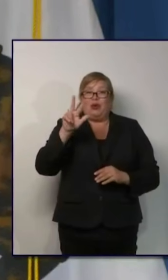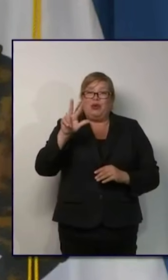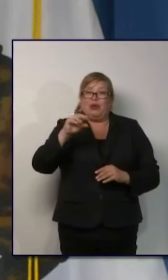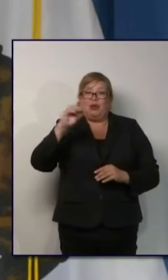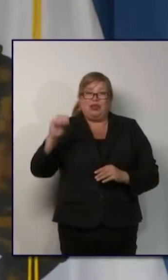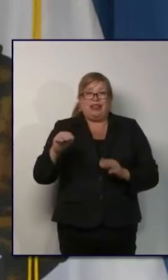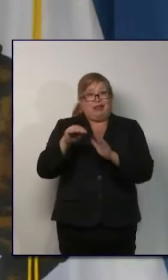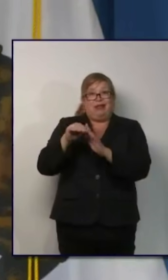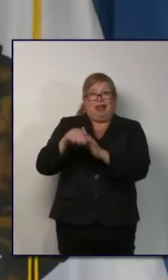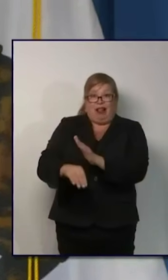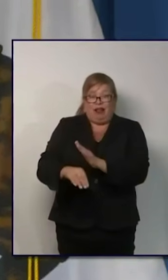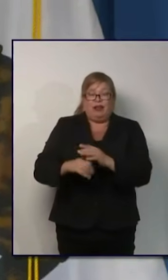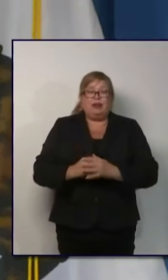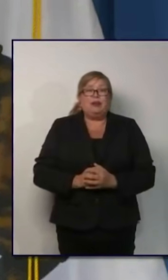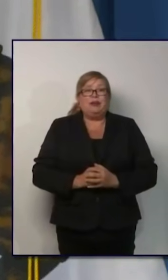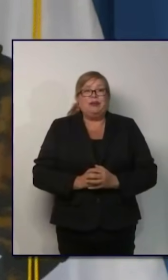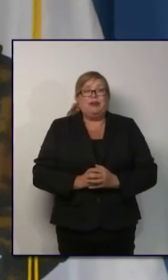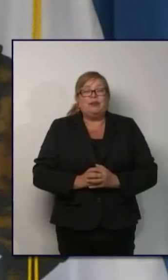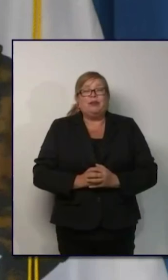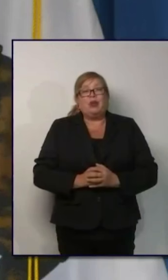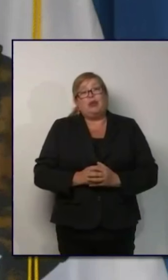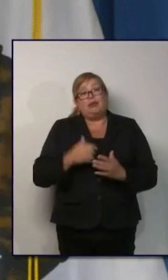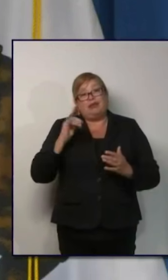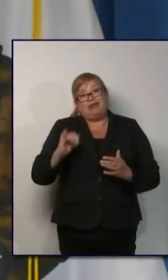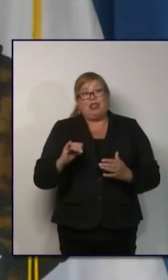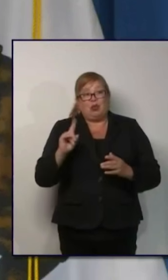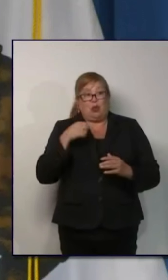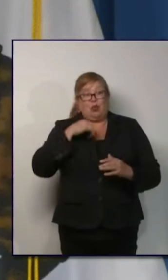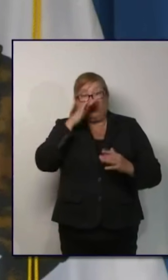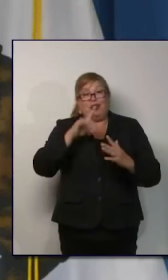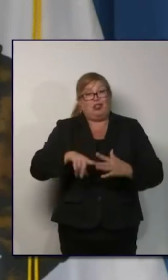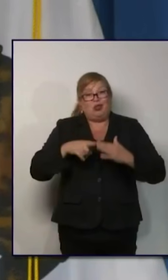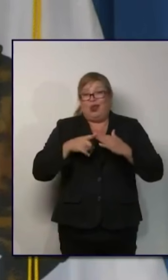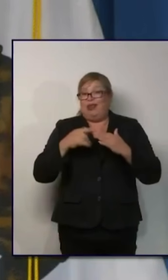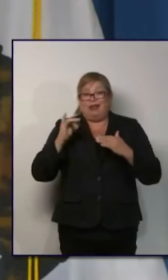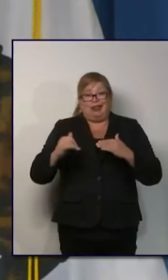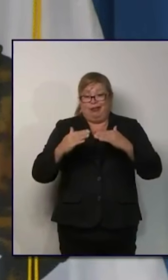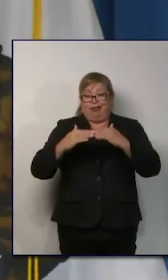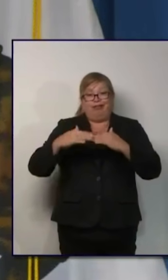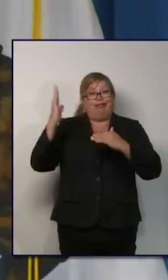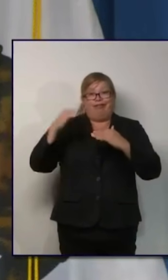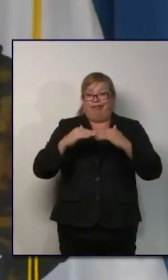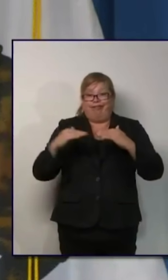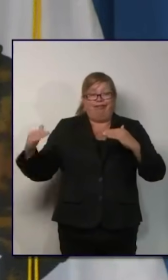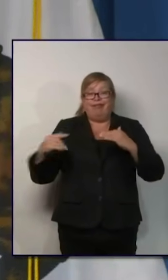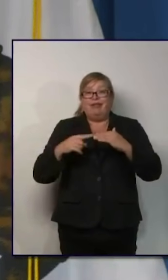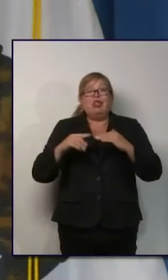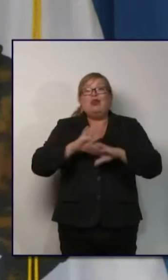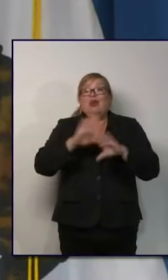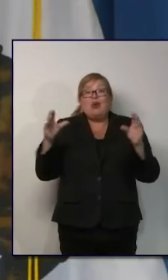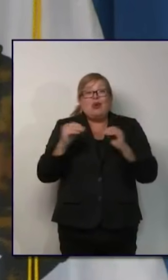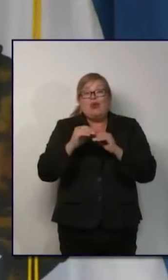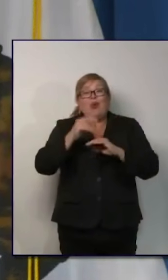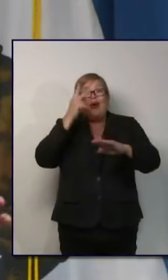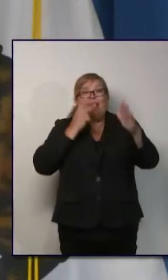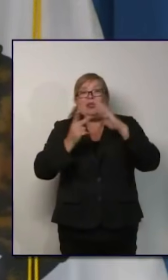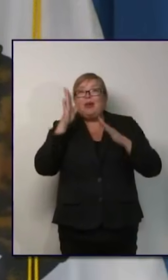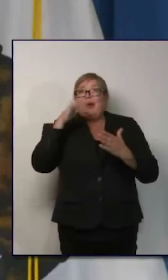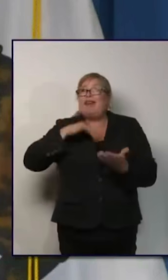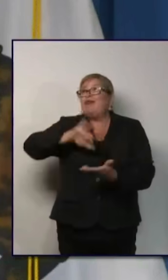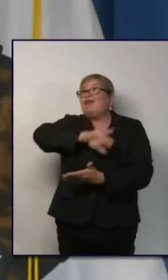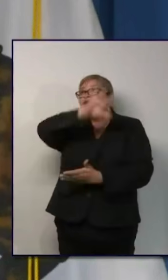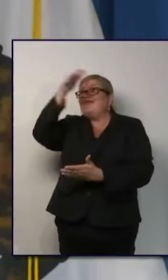22.3%. And so we start there. That's the baseline. No longer a projected surplus north